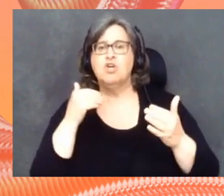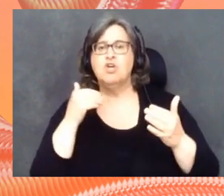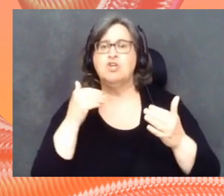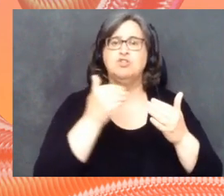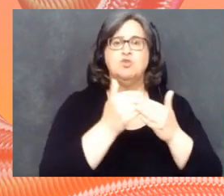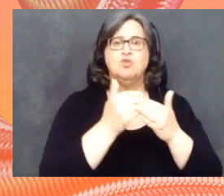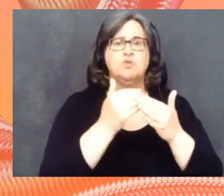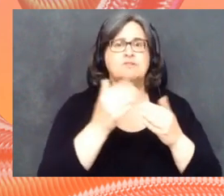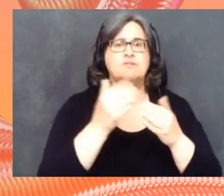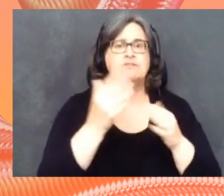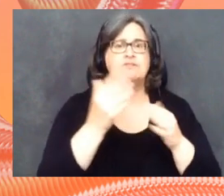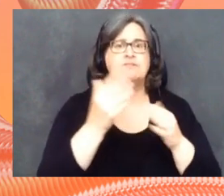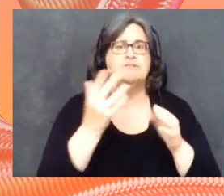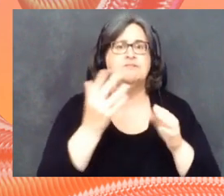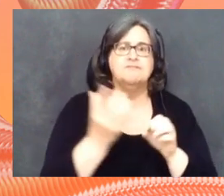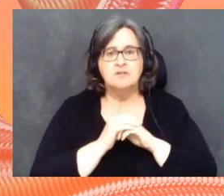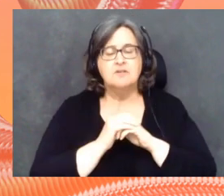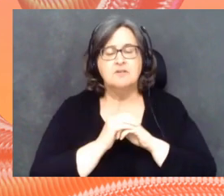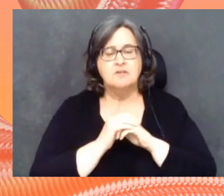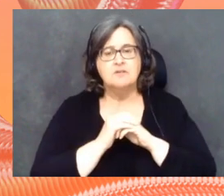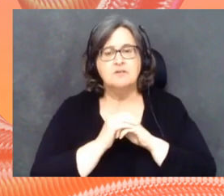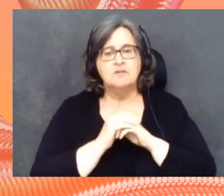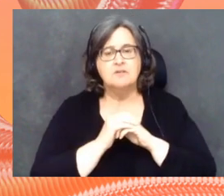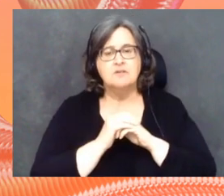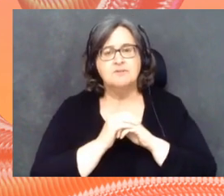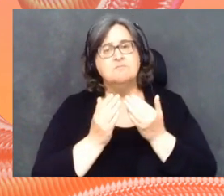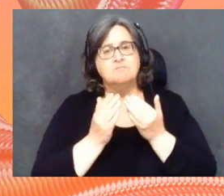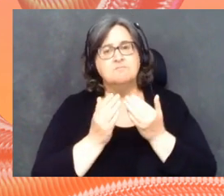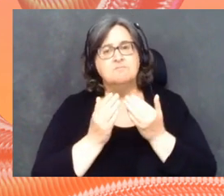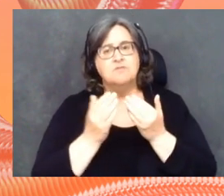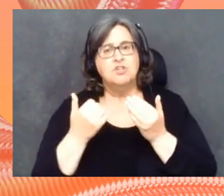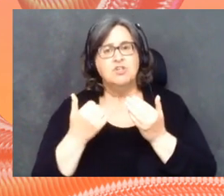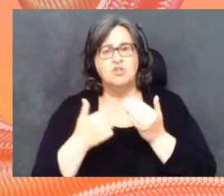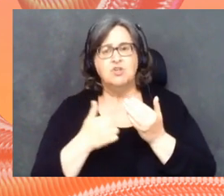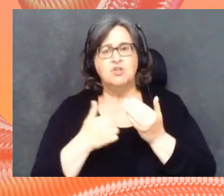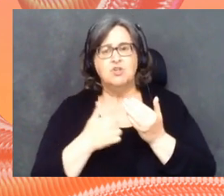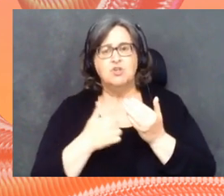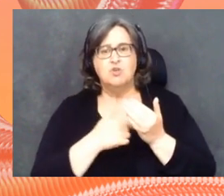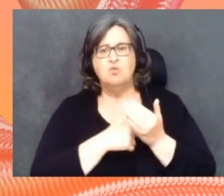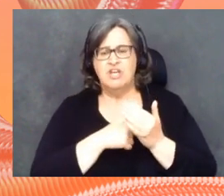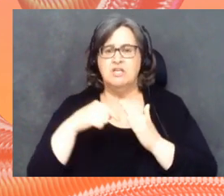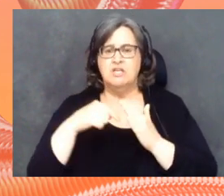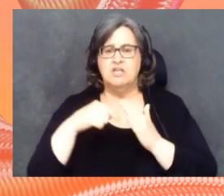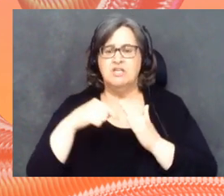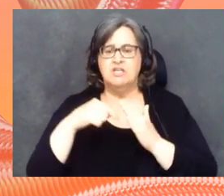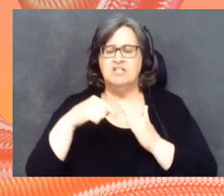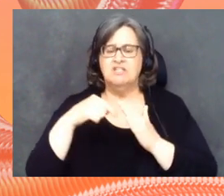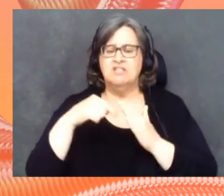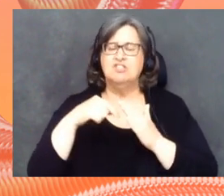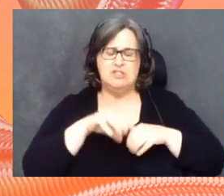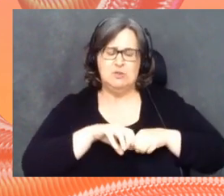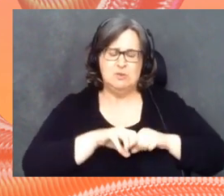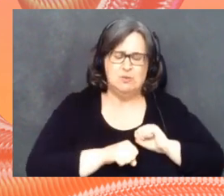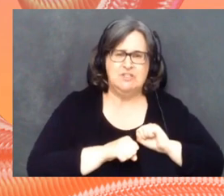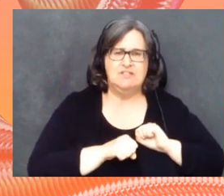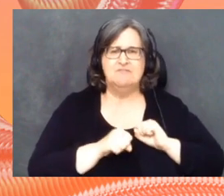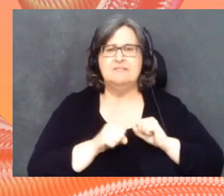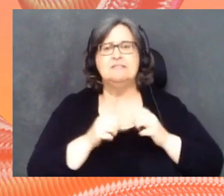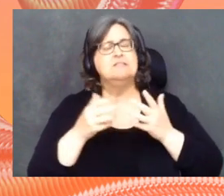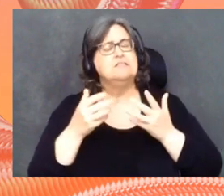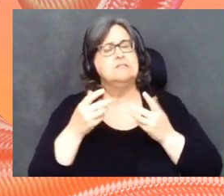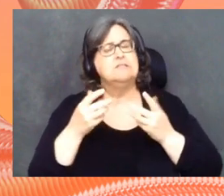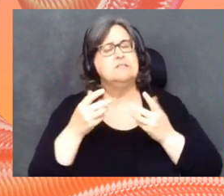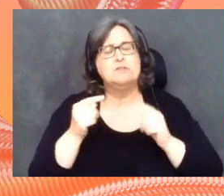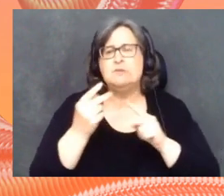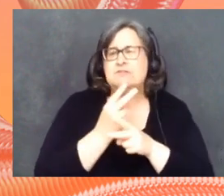victories, even as we are deep inside this process of grief and wonder. And then inside of